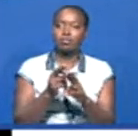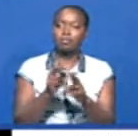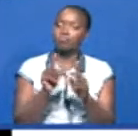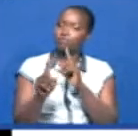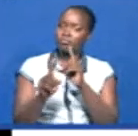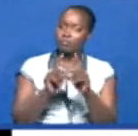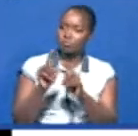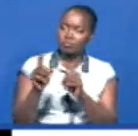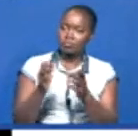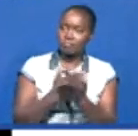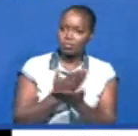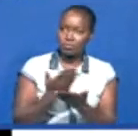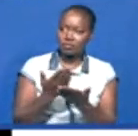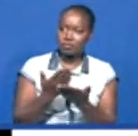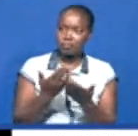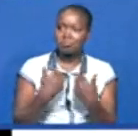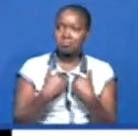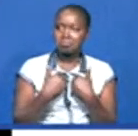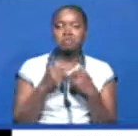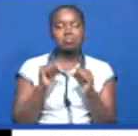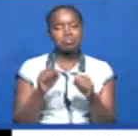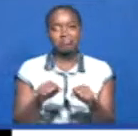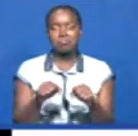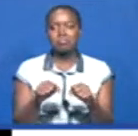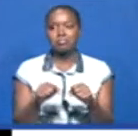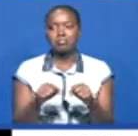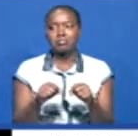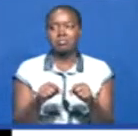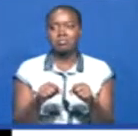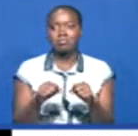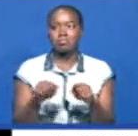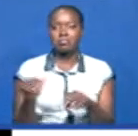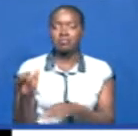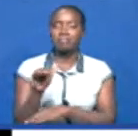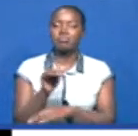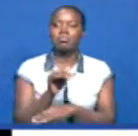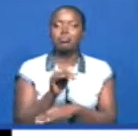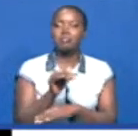questions that you may be having. And so, I want to request